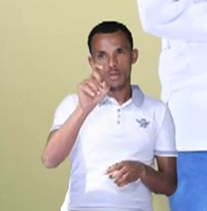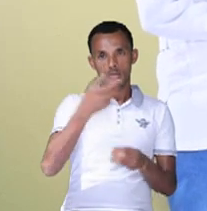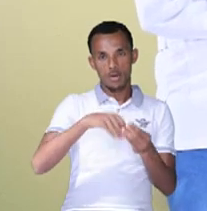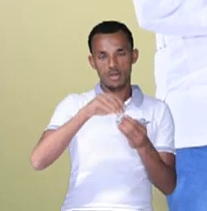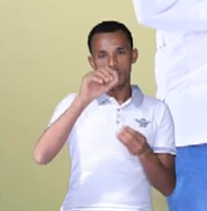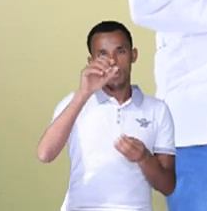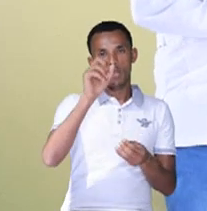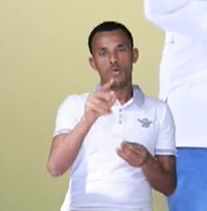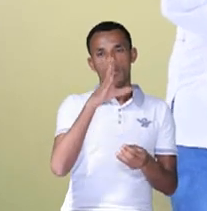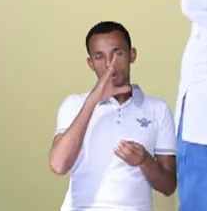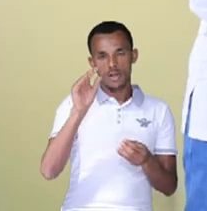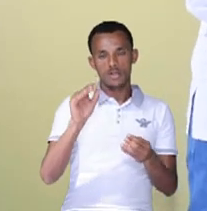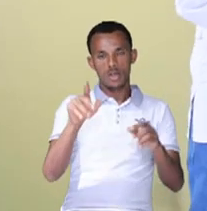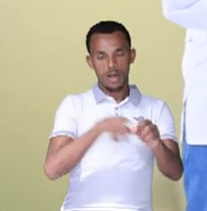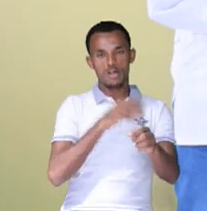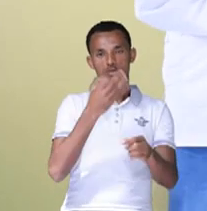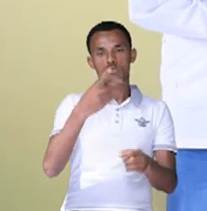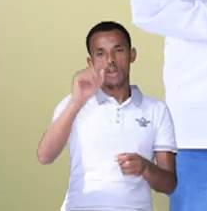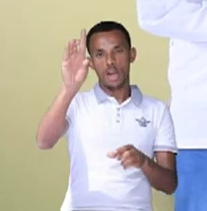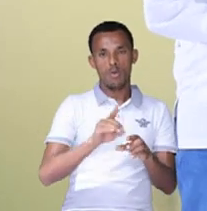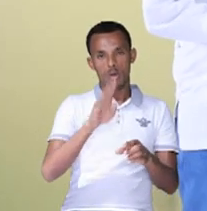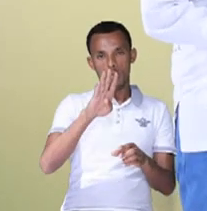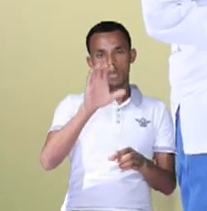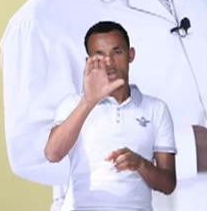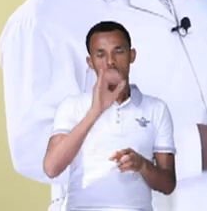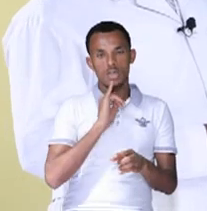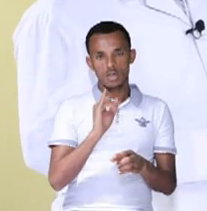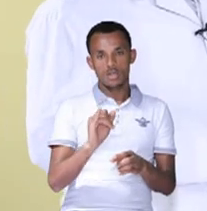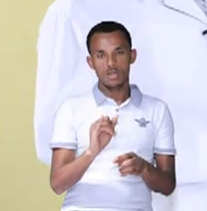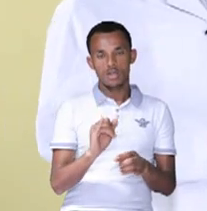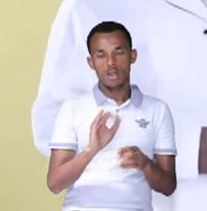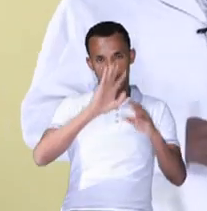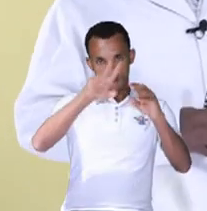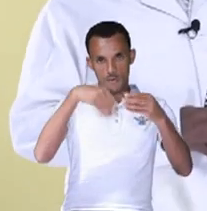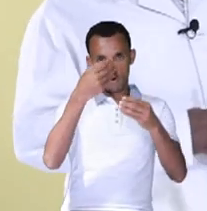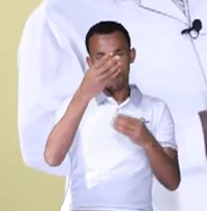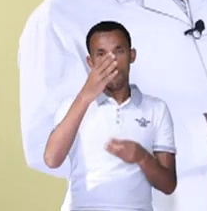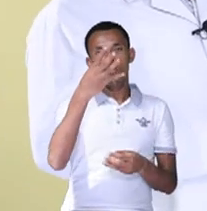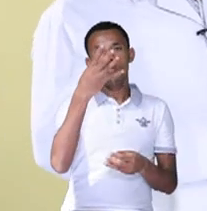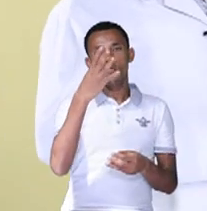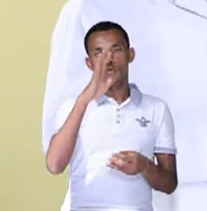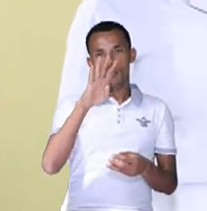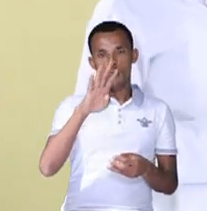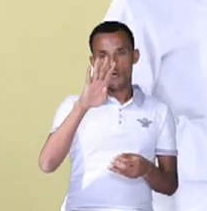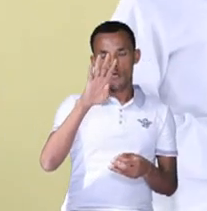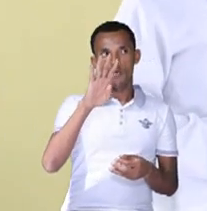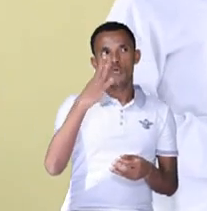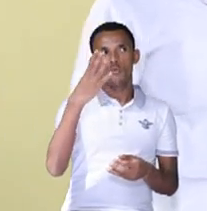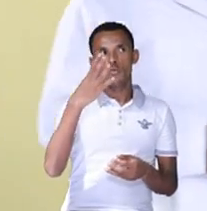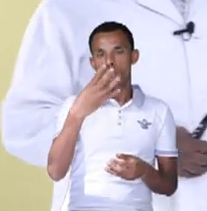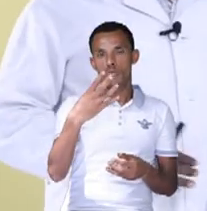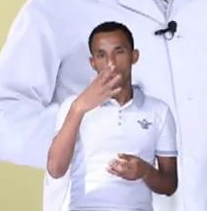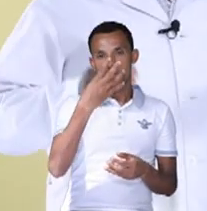12, and the length of the diagonal BD is given by 14x plus 24